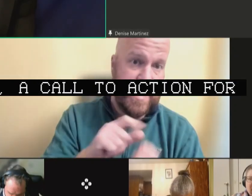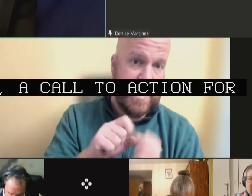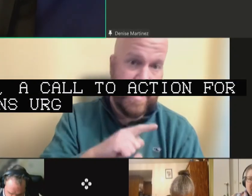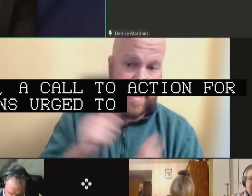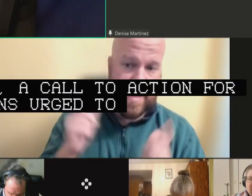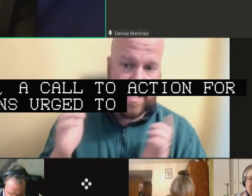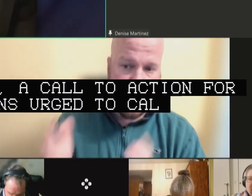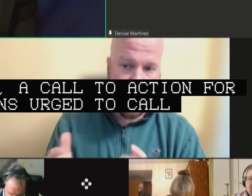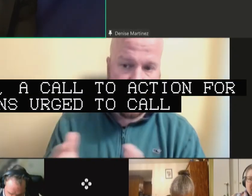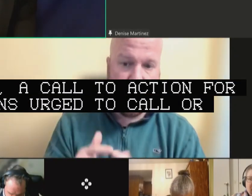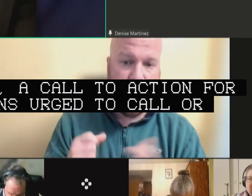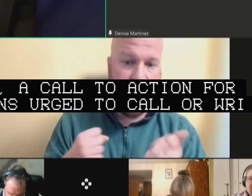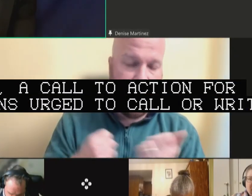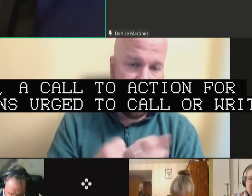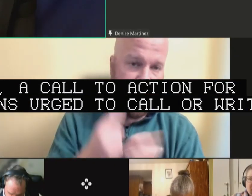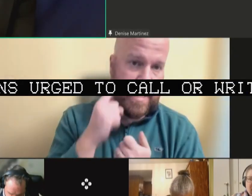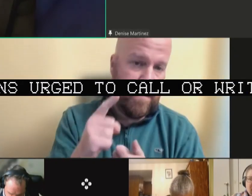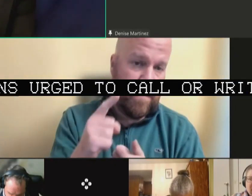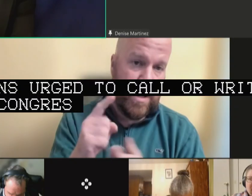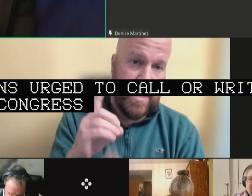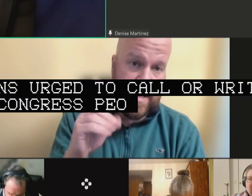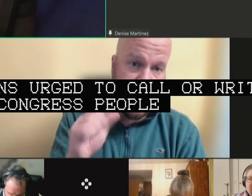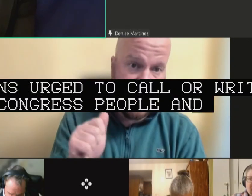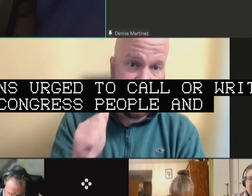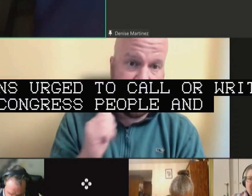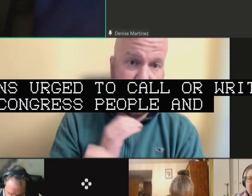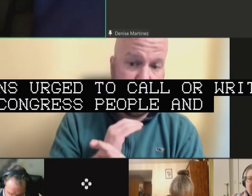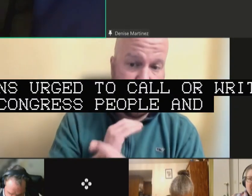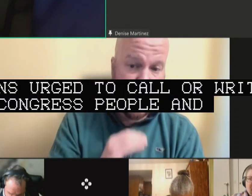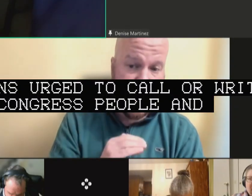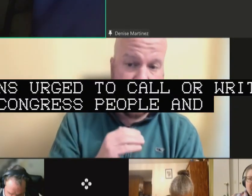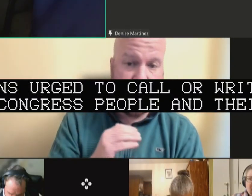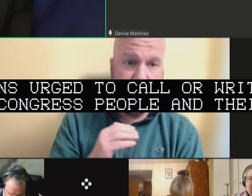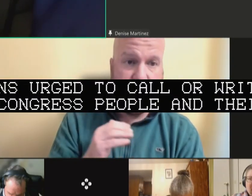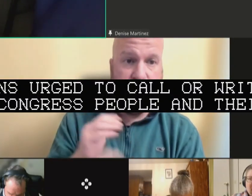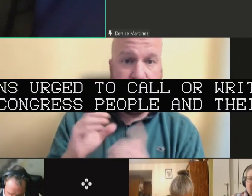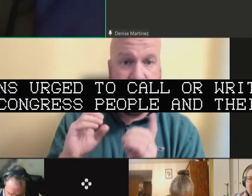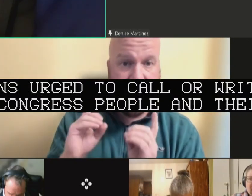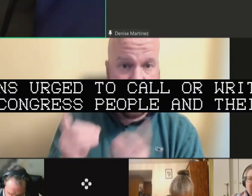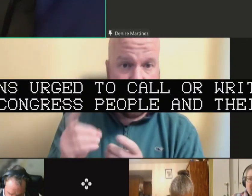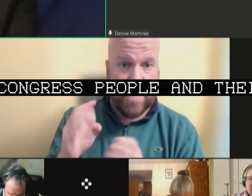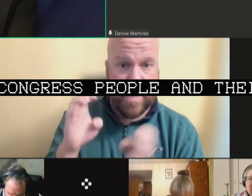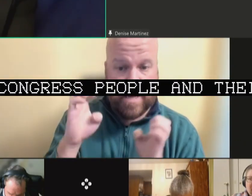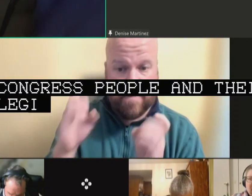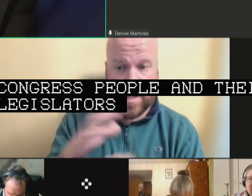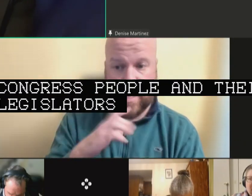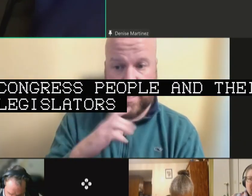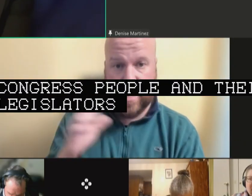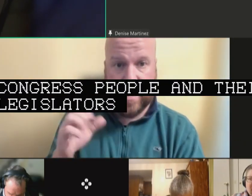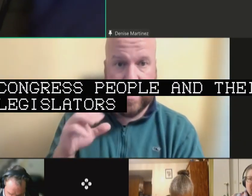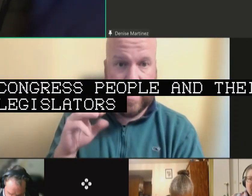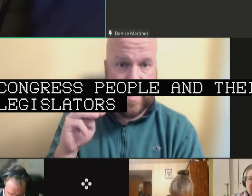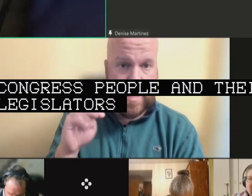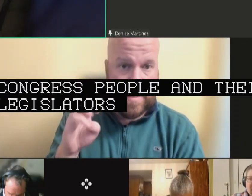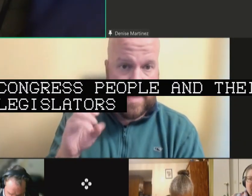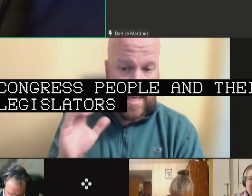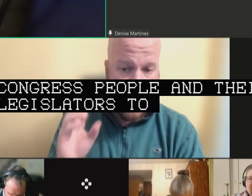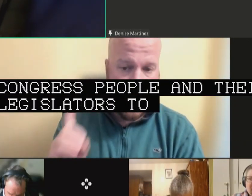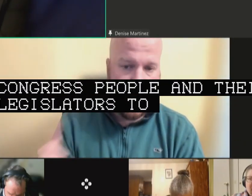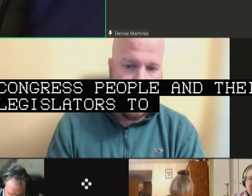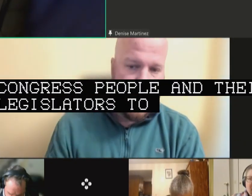and their state legislators to advocate for disability